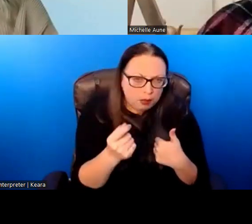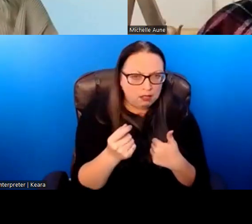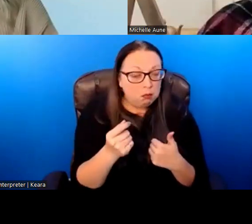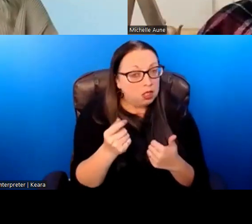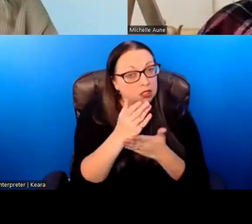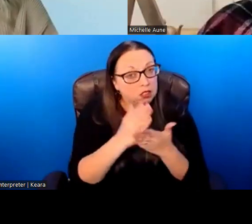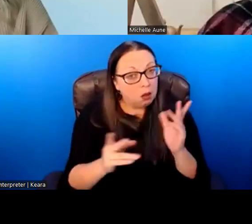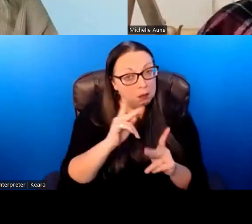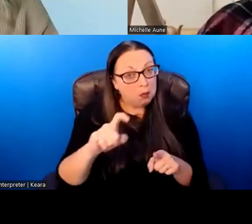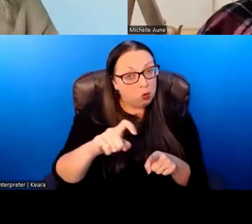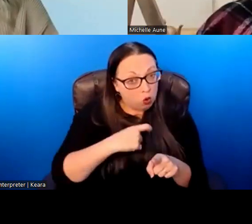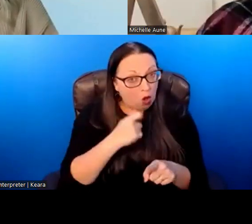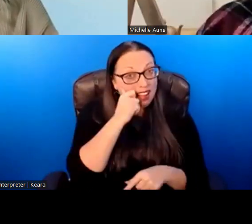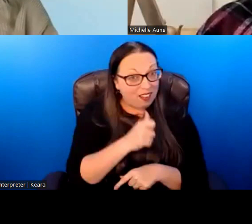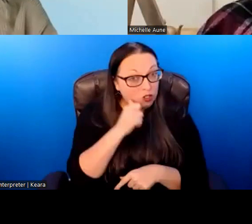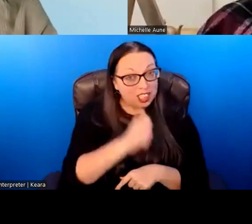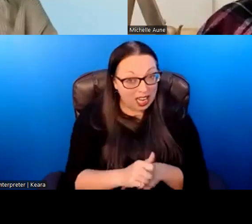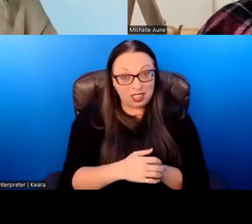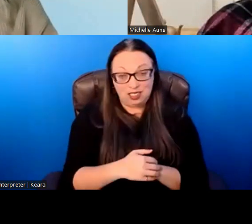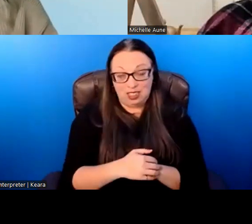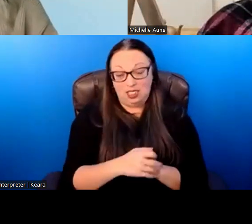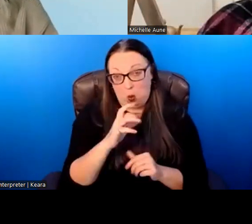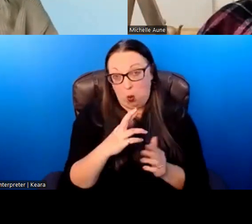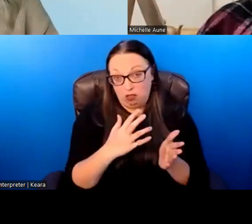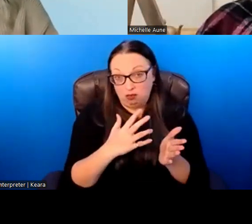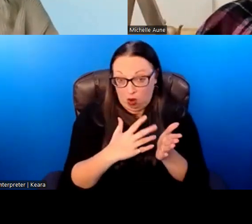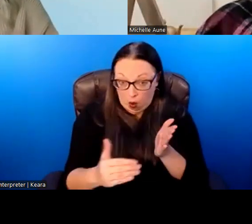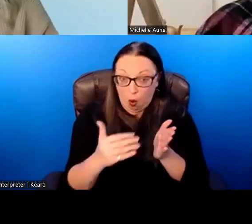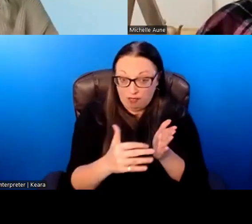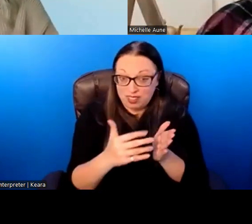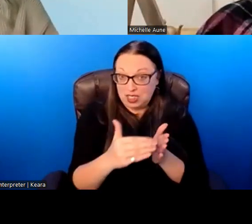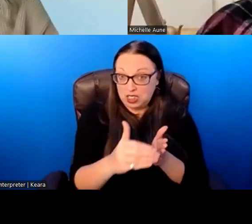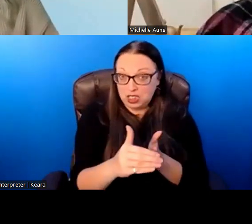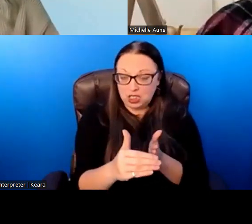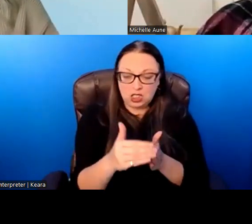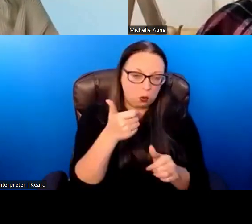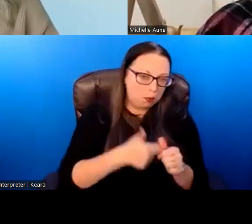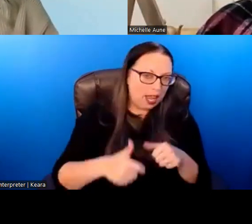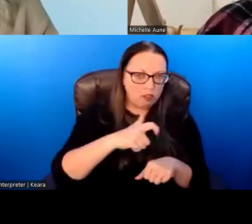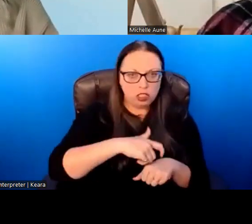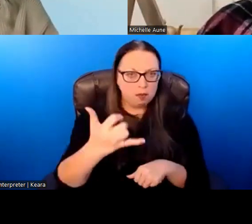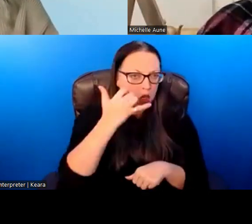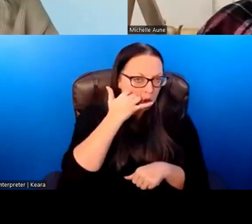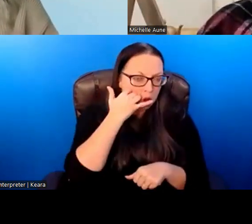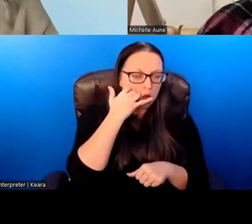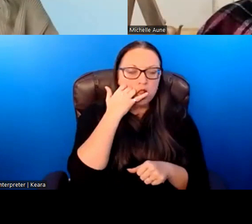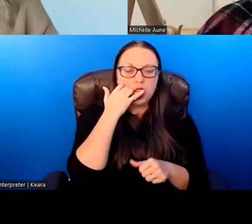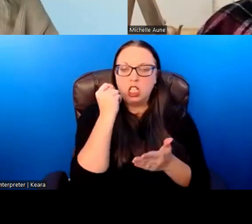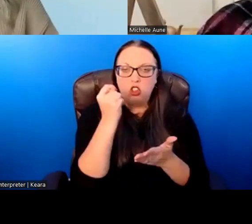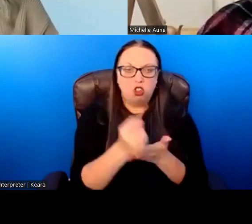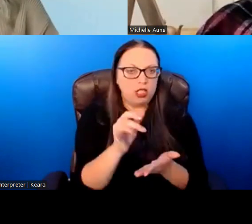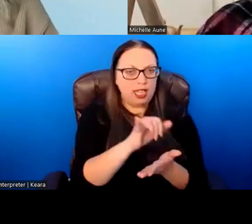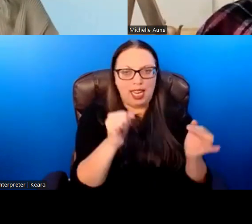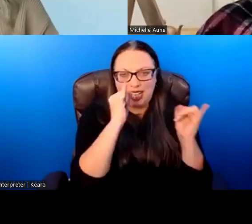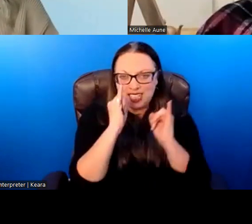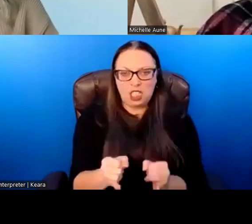day, or pretty frequently, but every single time they call us is treated as an individual interaction, not